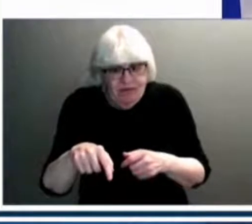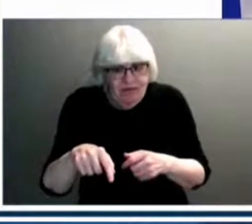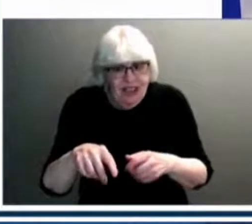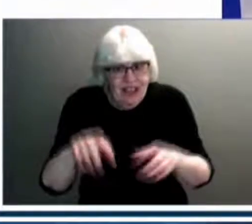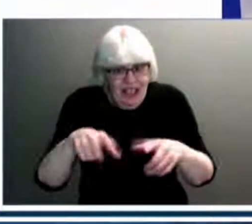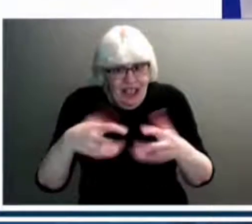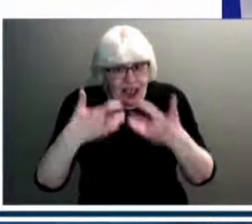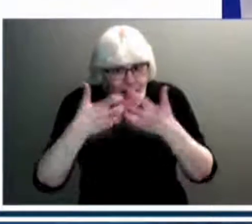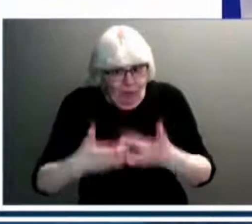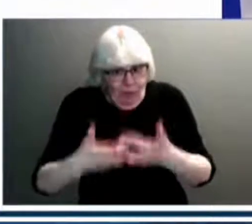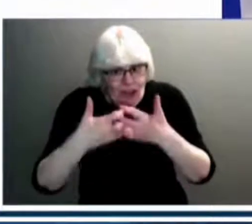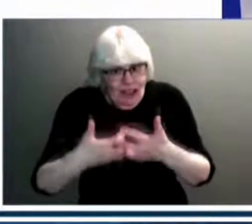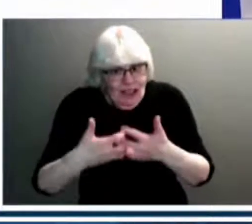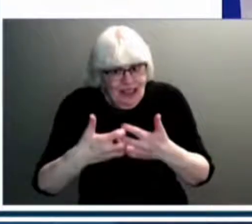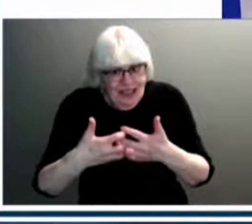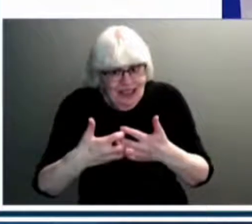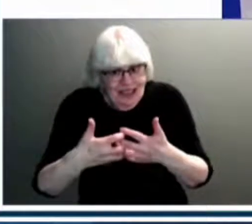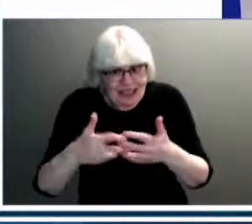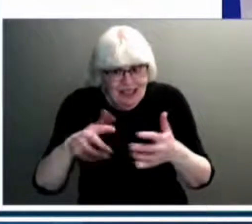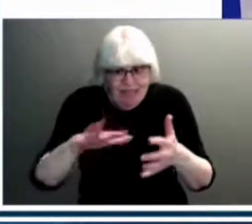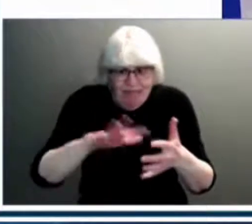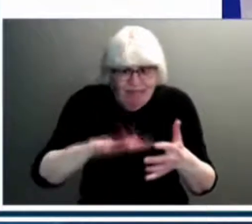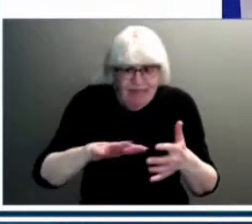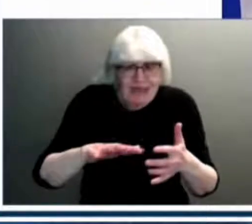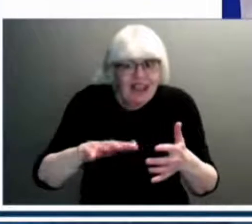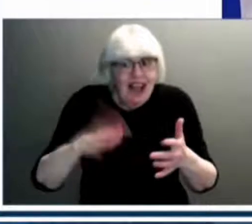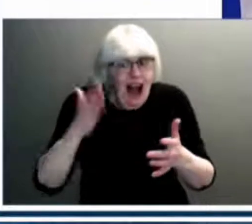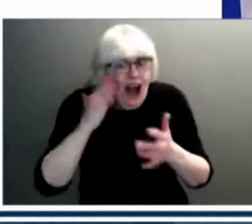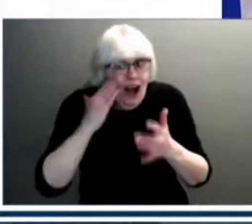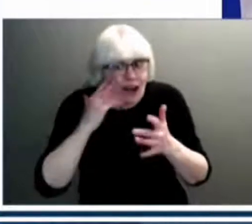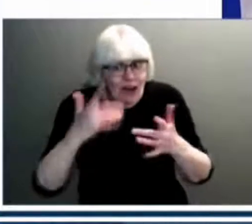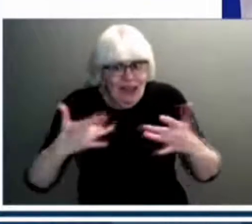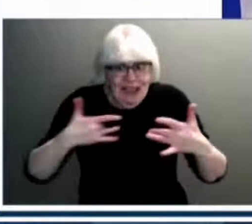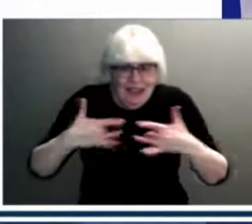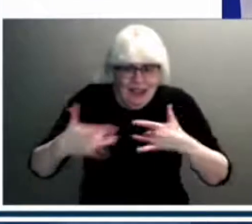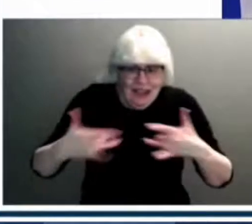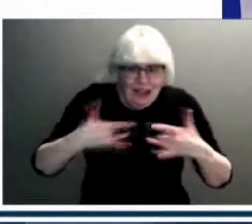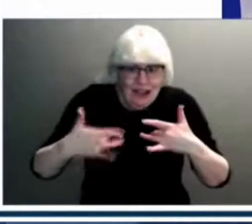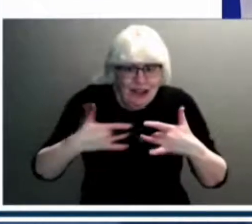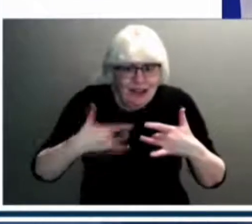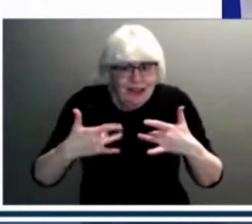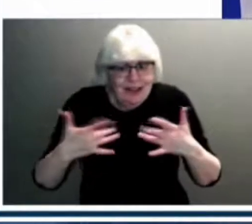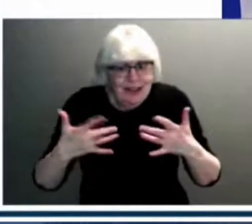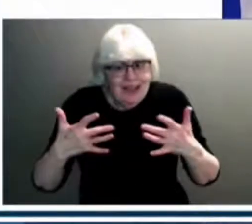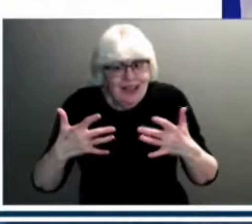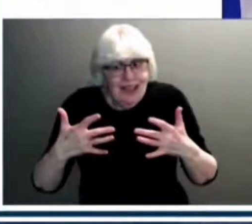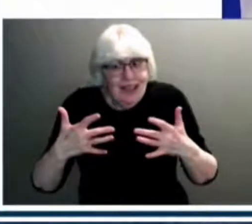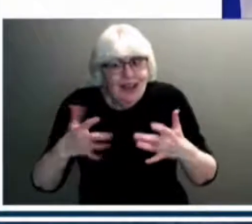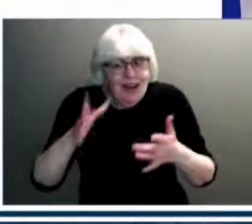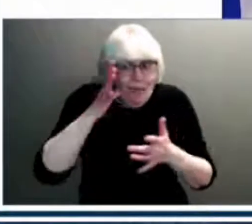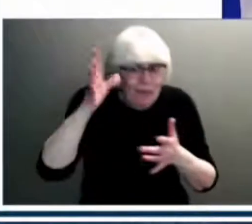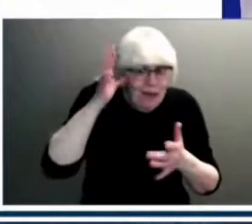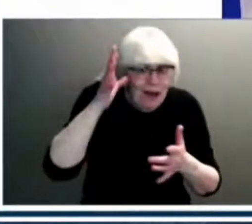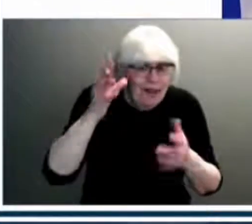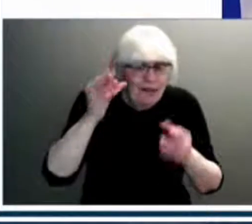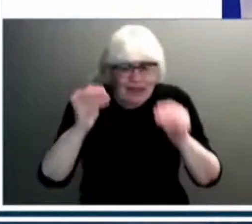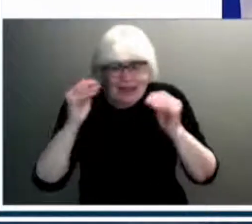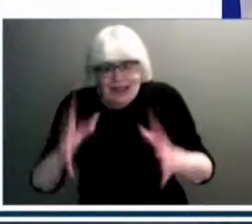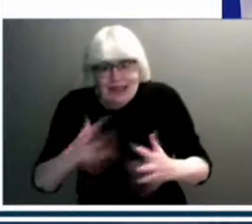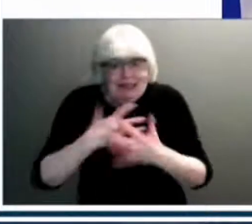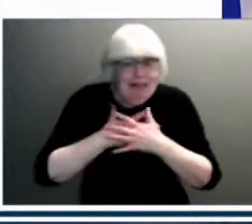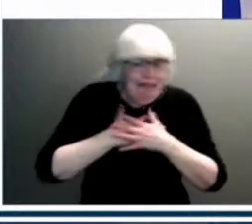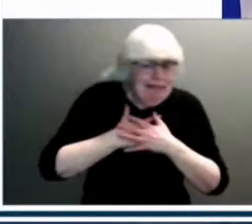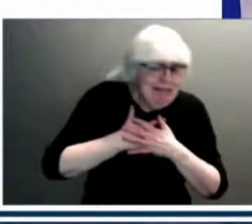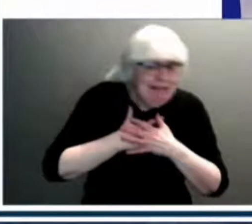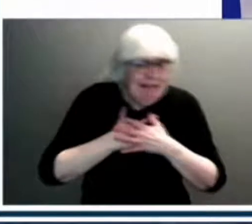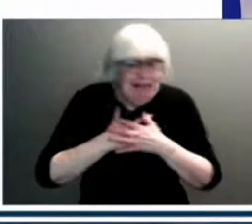was a concern, and we want public confidence to be as high as possible. So from a public health perspective, these machines weren't